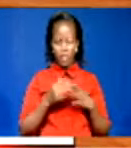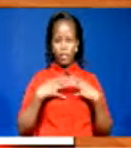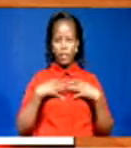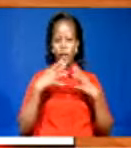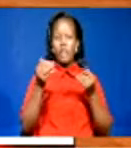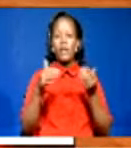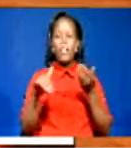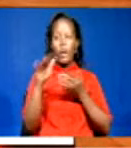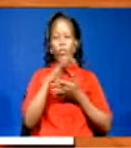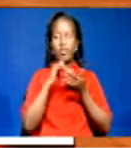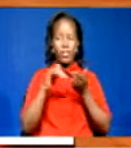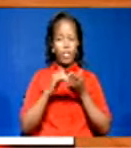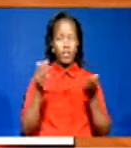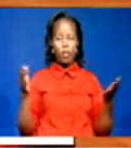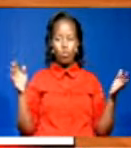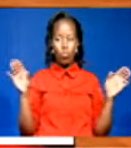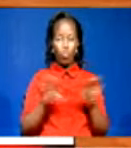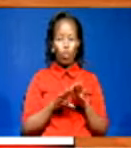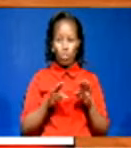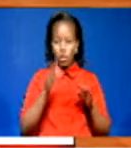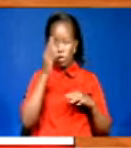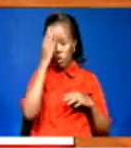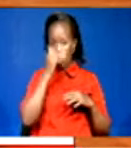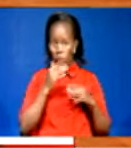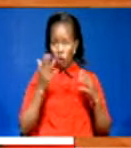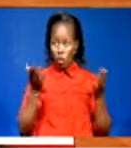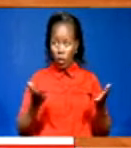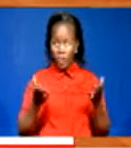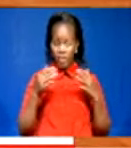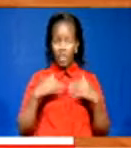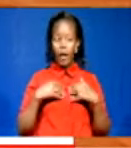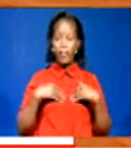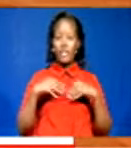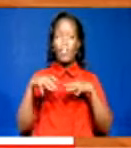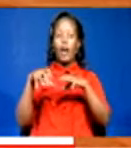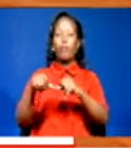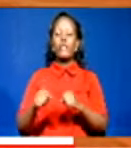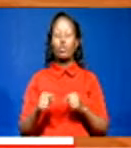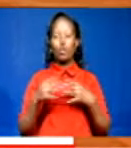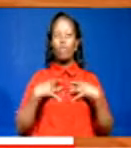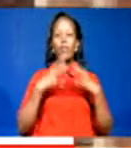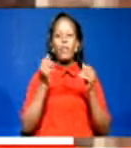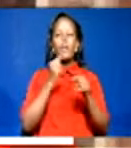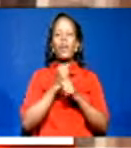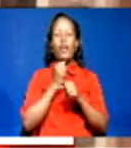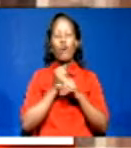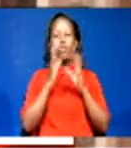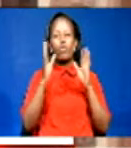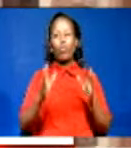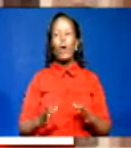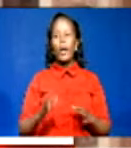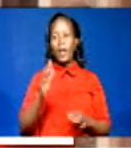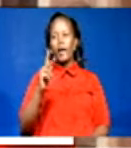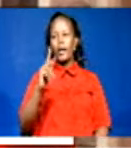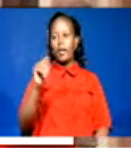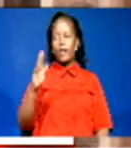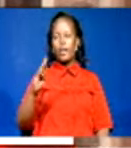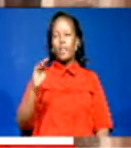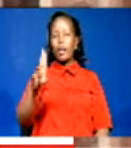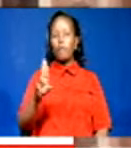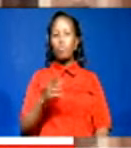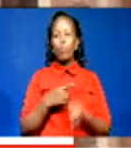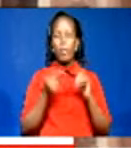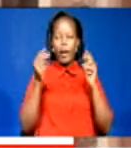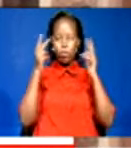closed due to an abduction of a health worker, Jackson Kabu, by alleged Al-Shabaab